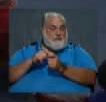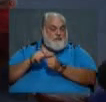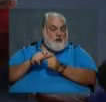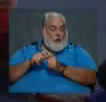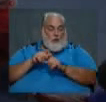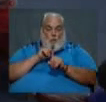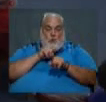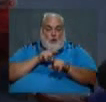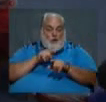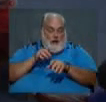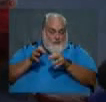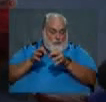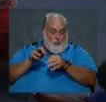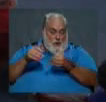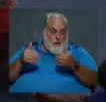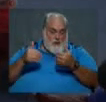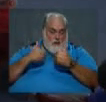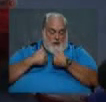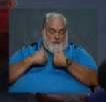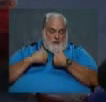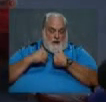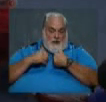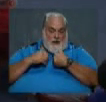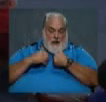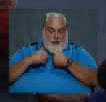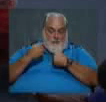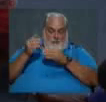have a spokesman that you want to go first.